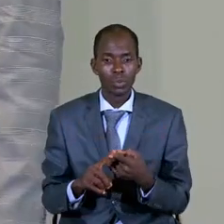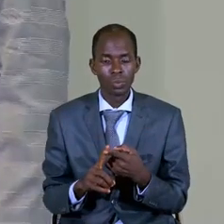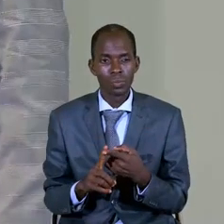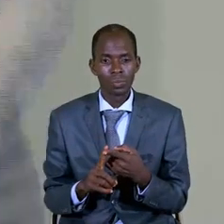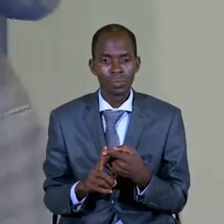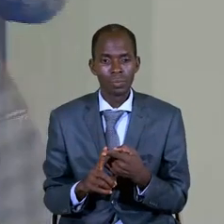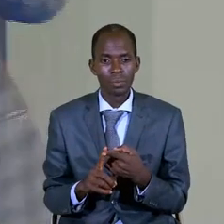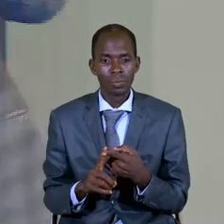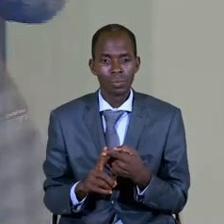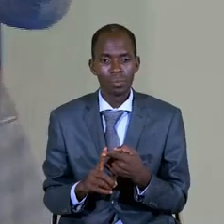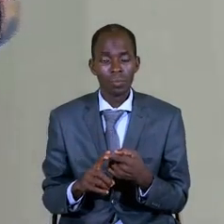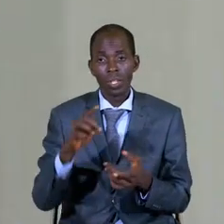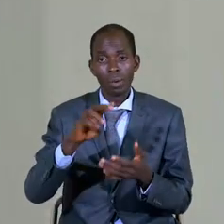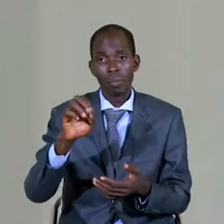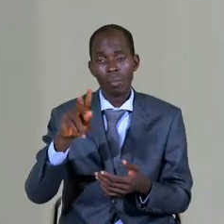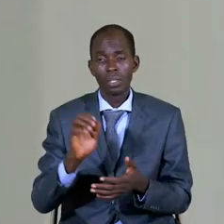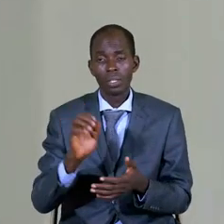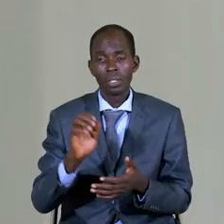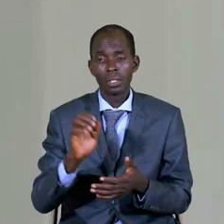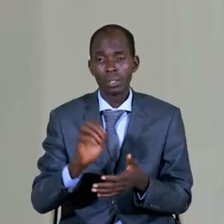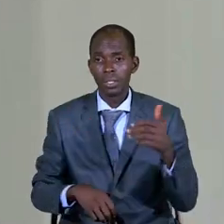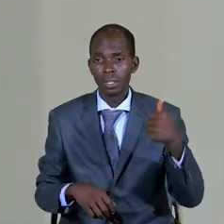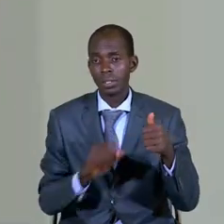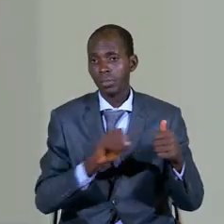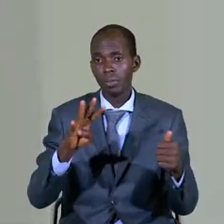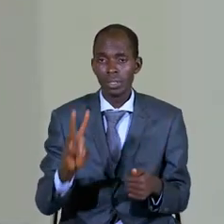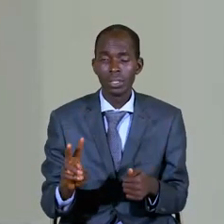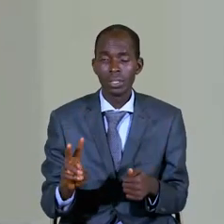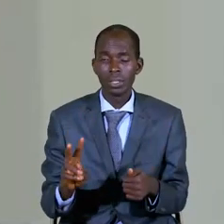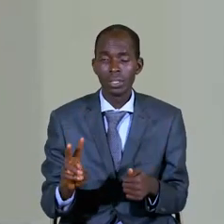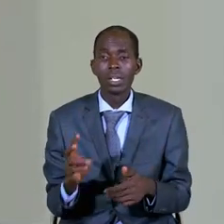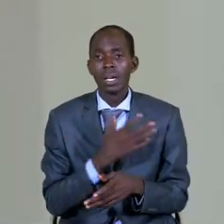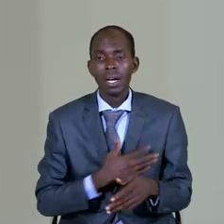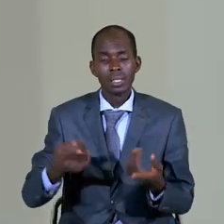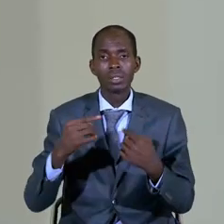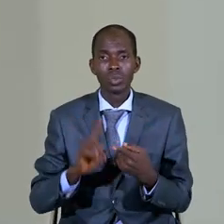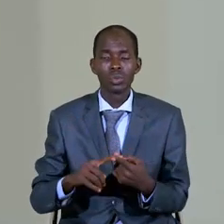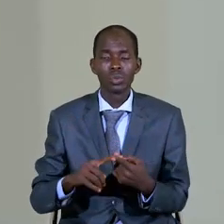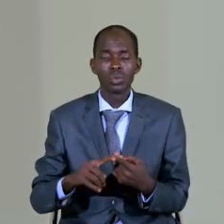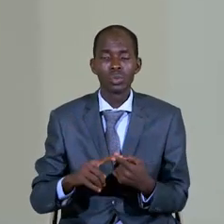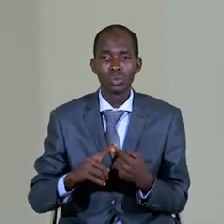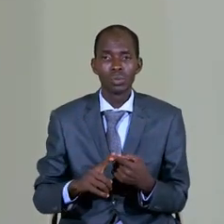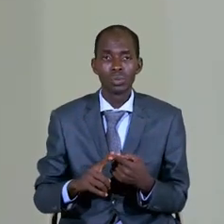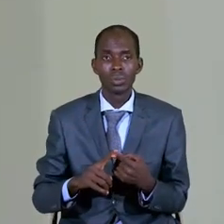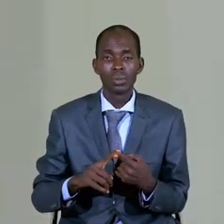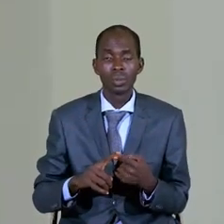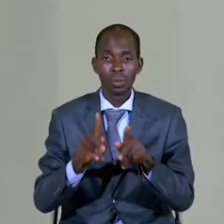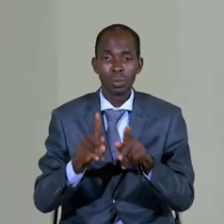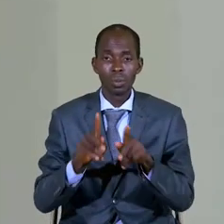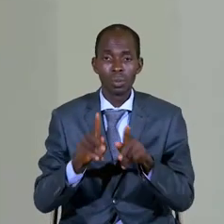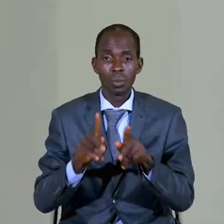Jericho with his disciples and a great number of people,